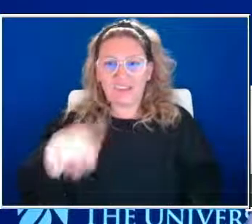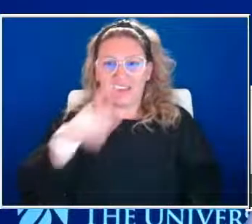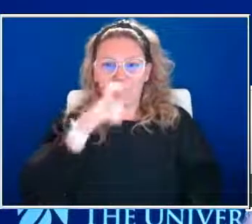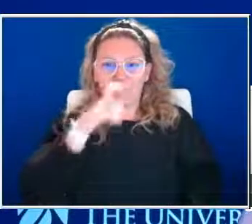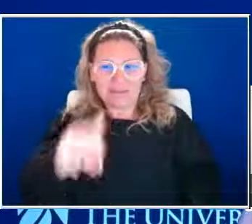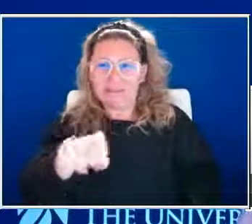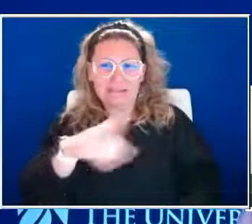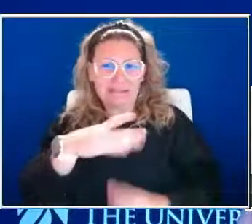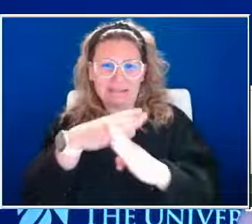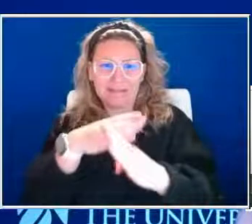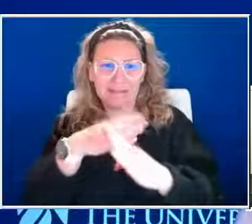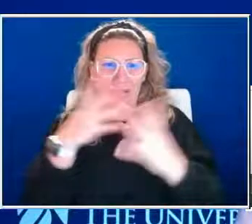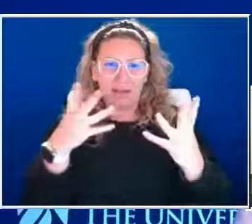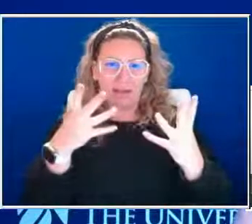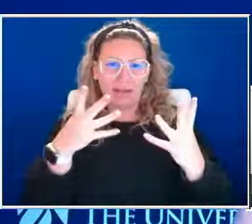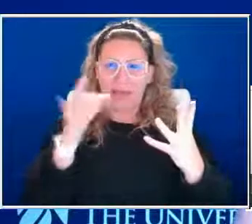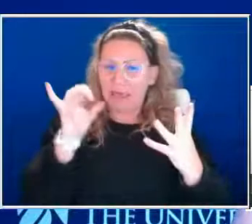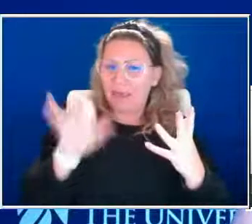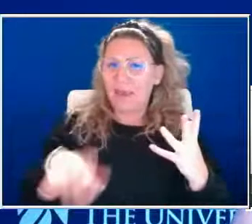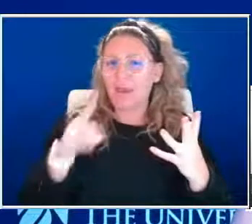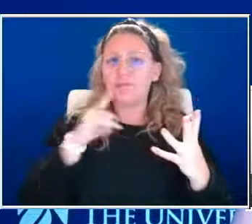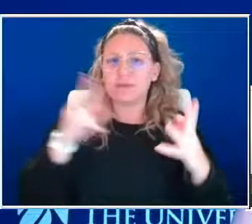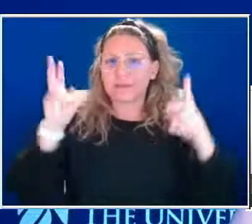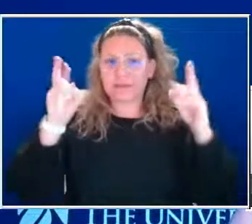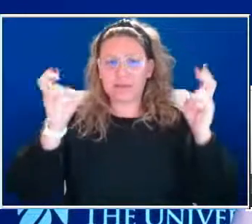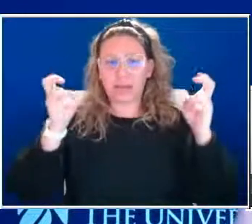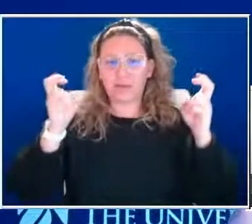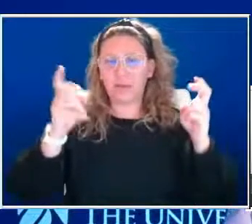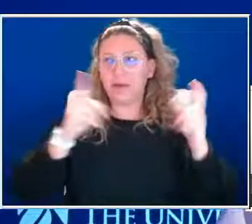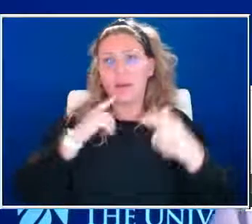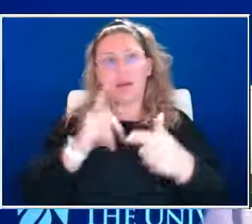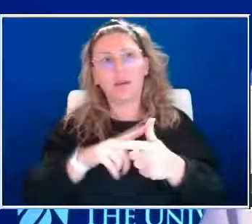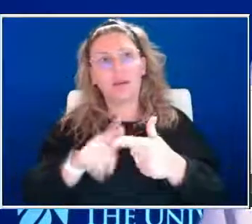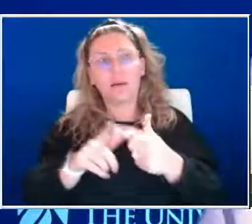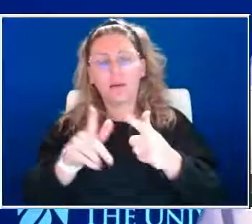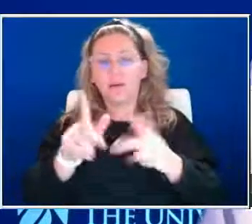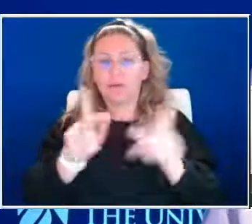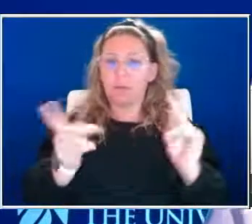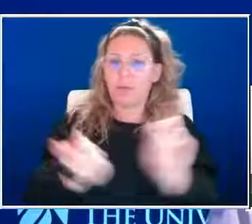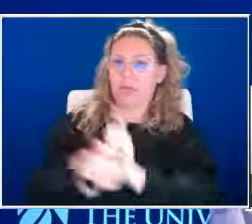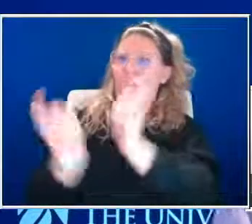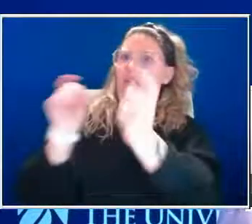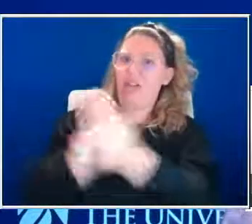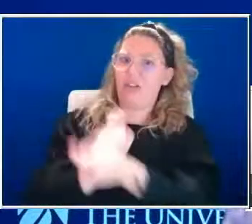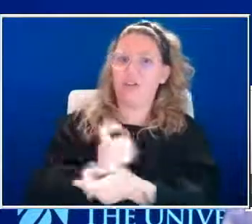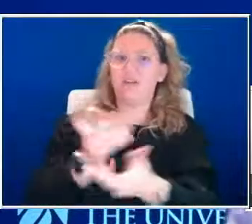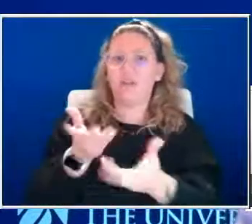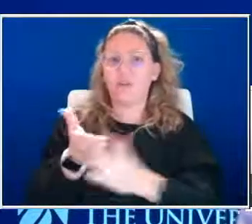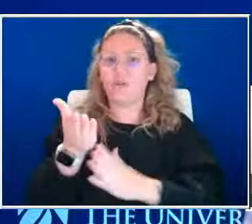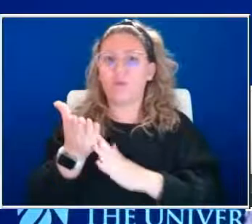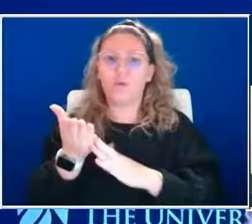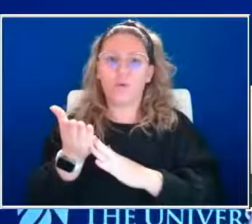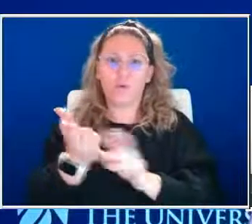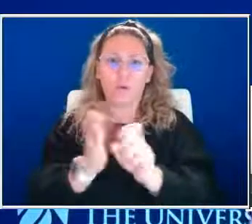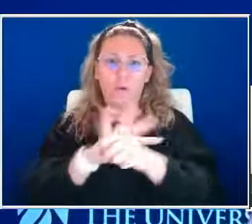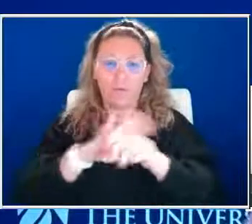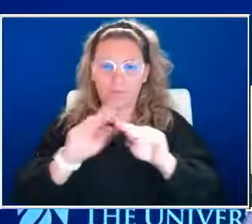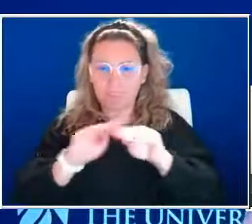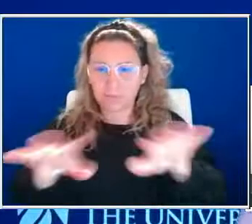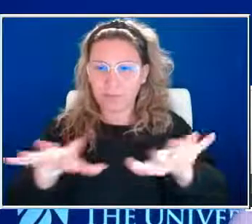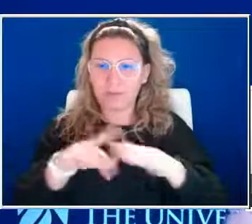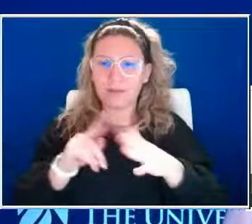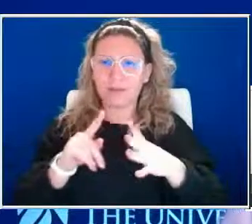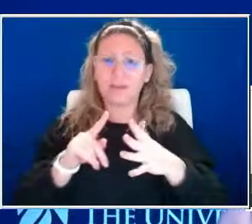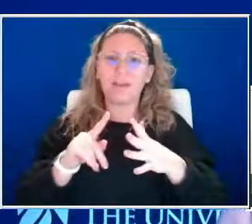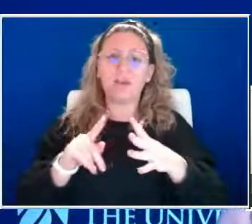This was a headline that was taken totally out of context, which we have seen throughout the pandemic. There was experiments going